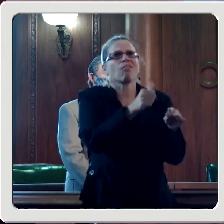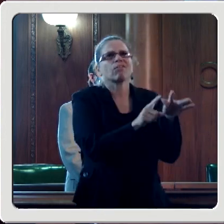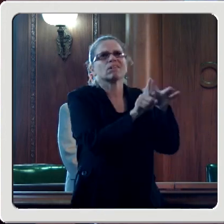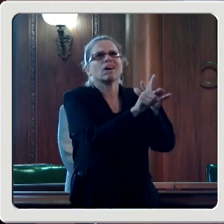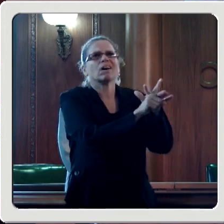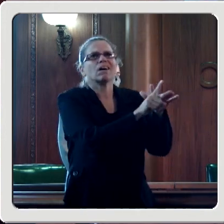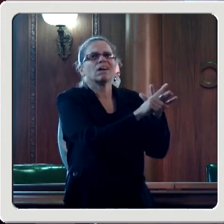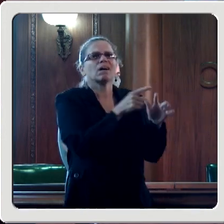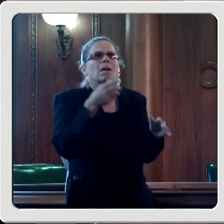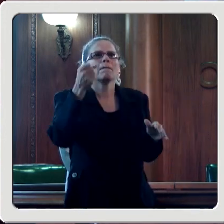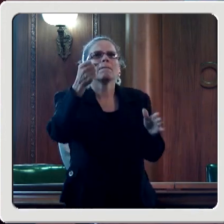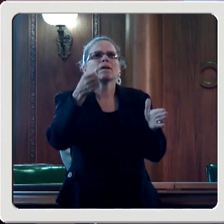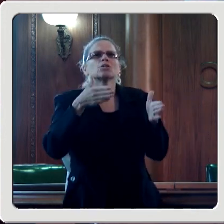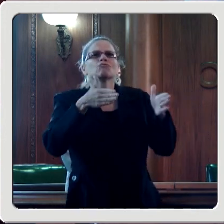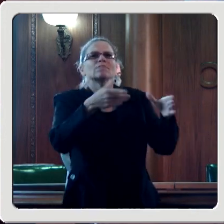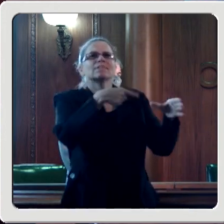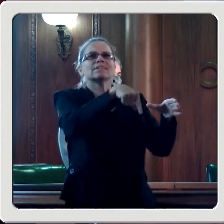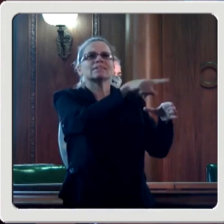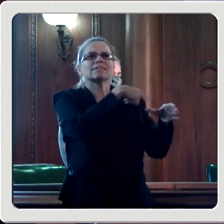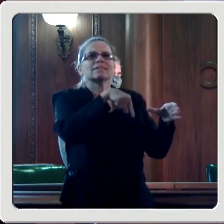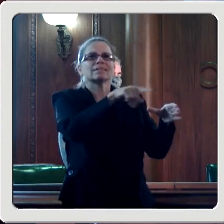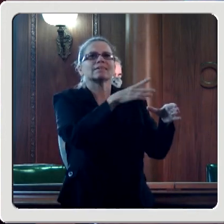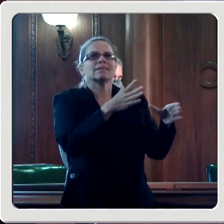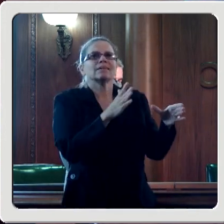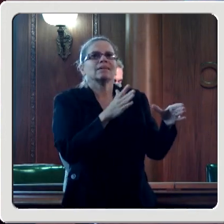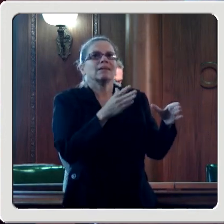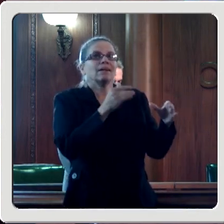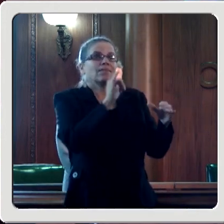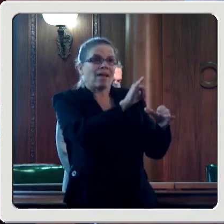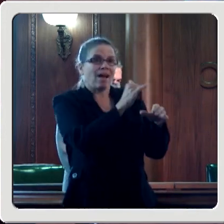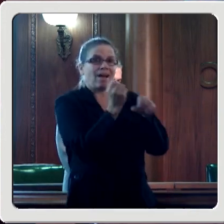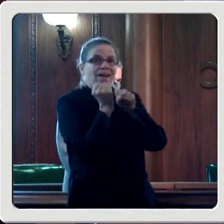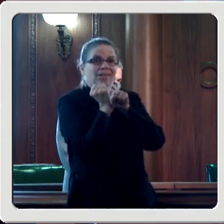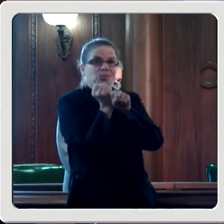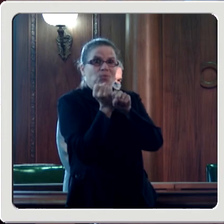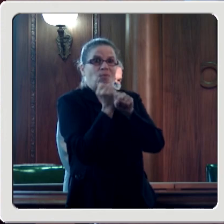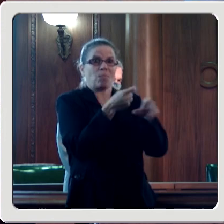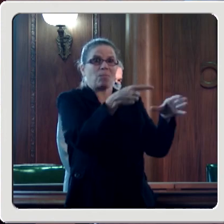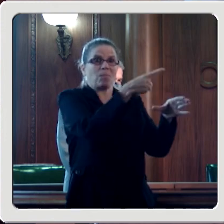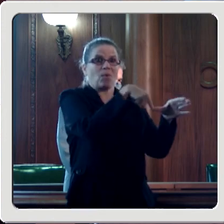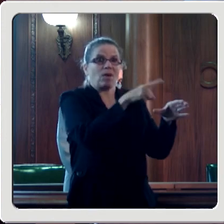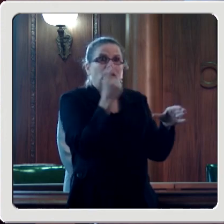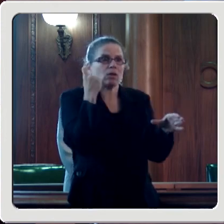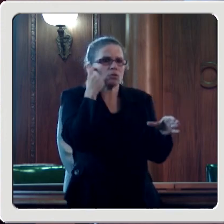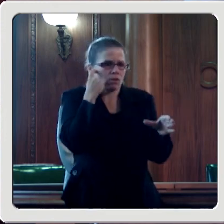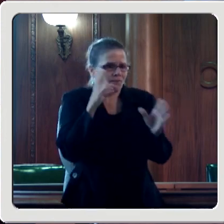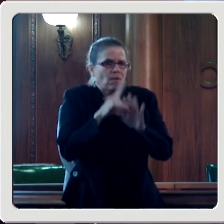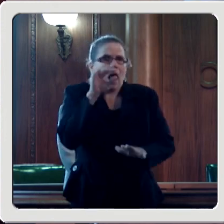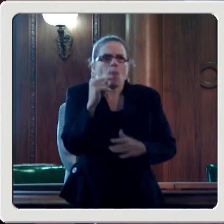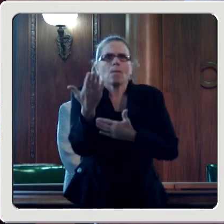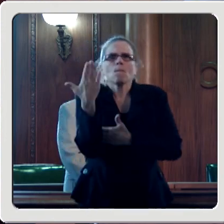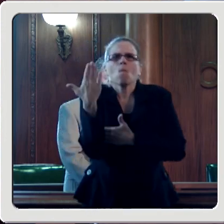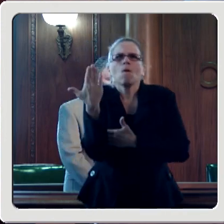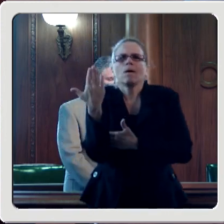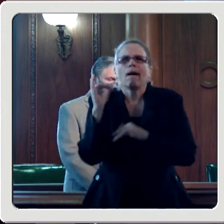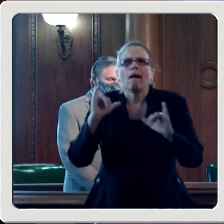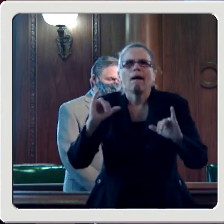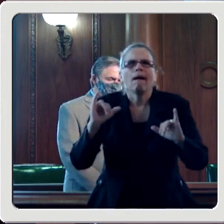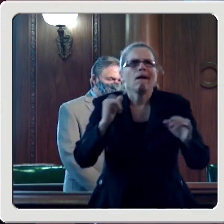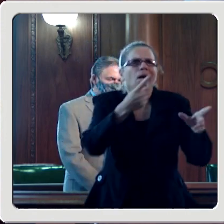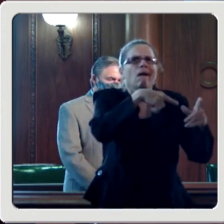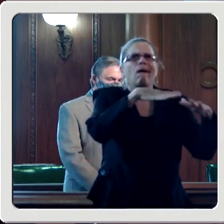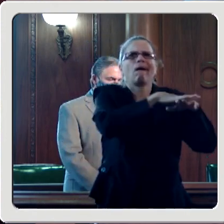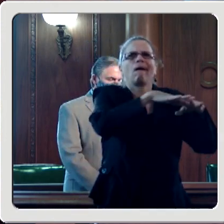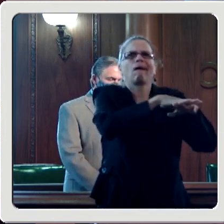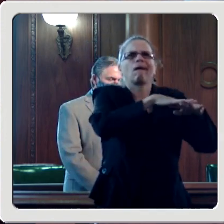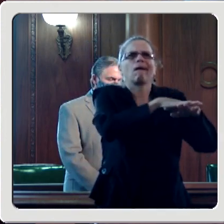It was very disheartening to hear this morning about the Beauregard-Scavina Memorial Park. As the